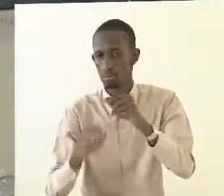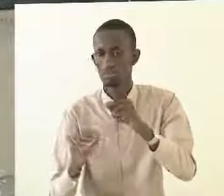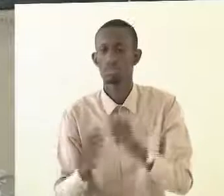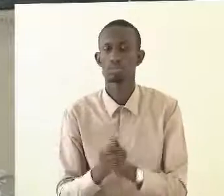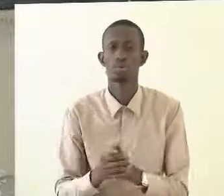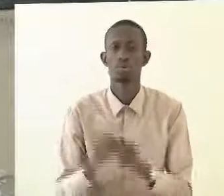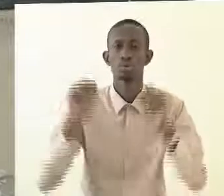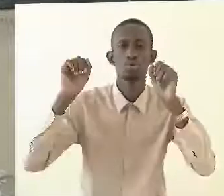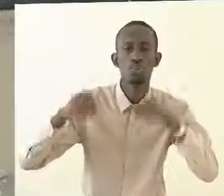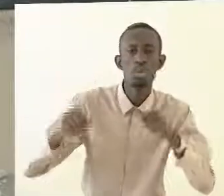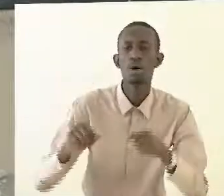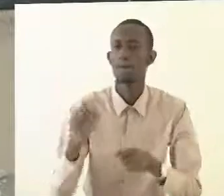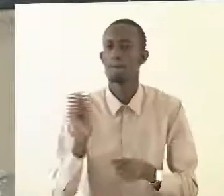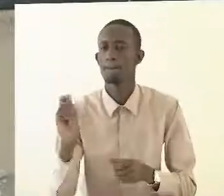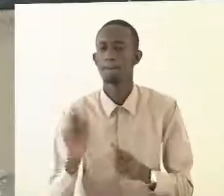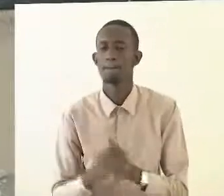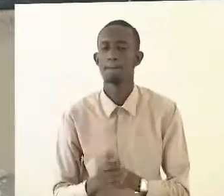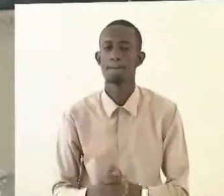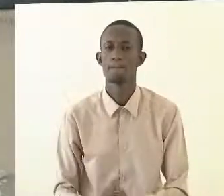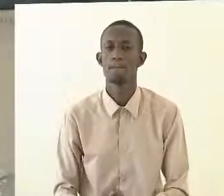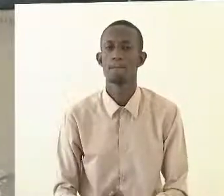you can write this integral as